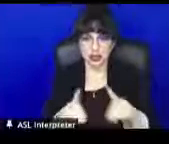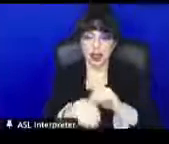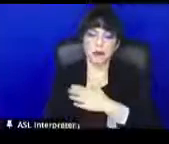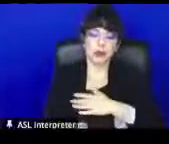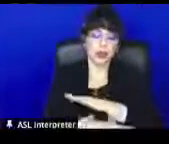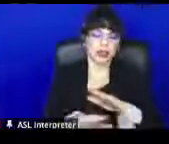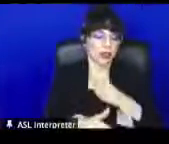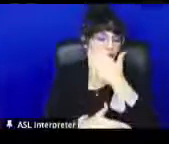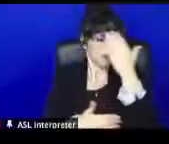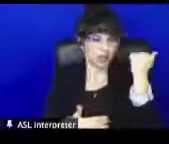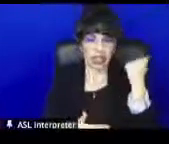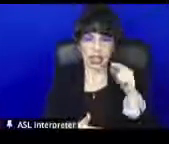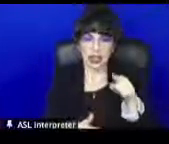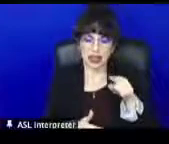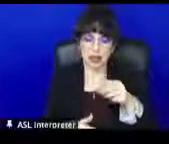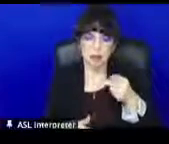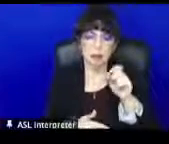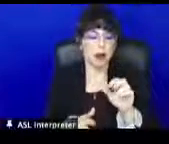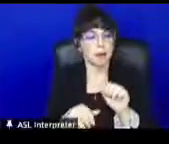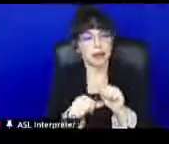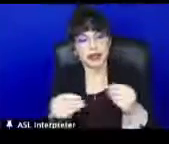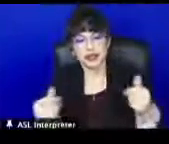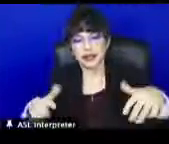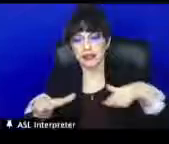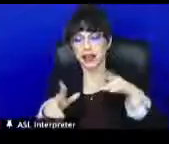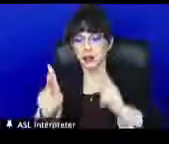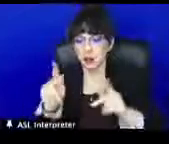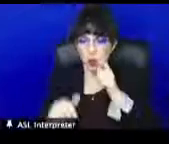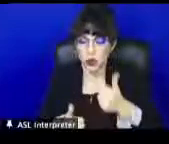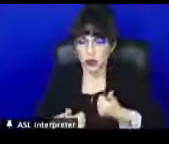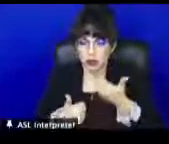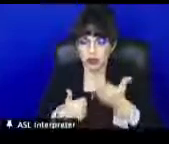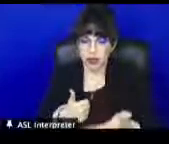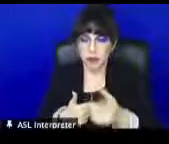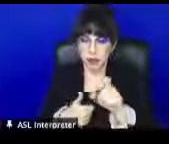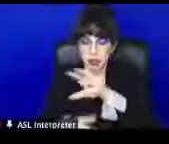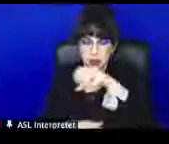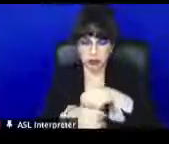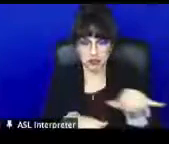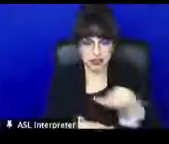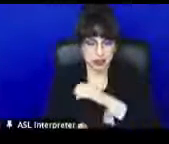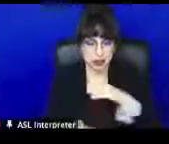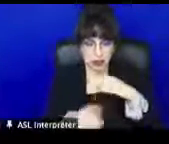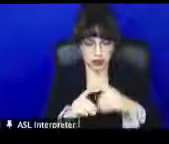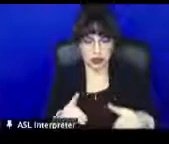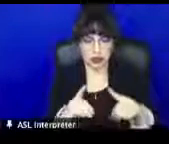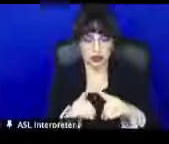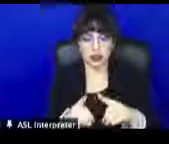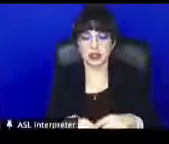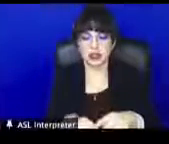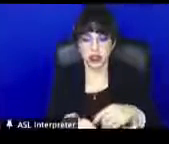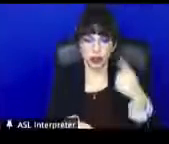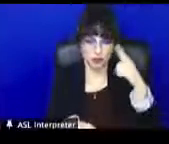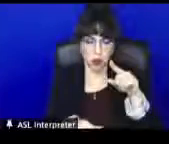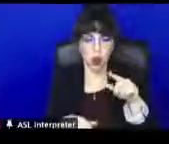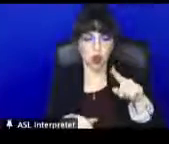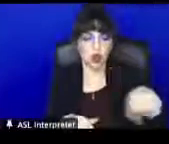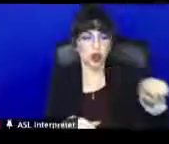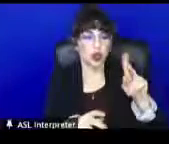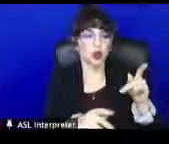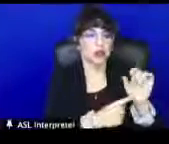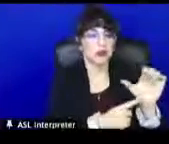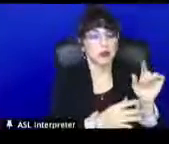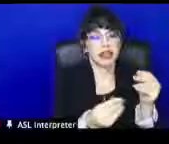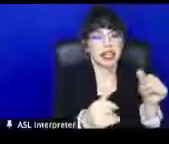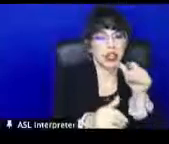live near them. These people need to be in the same congressional districts as the public lands adjacent to them. Thank you.